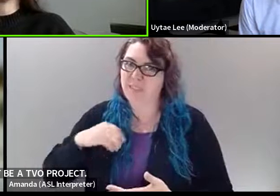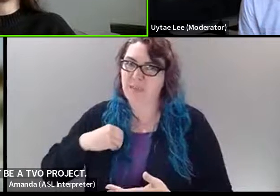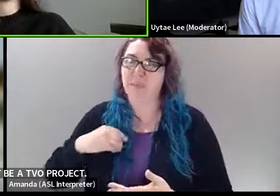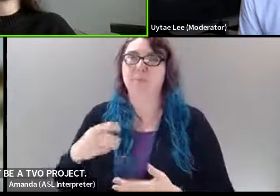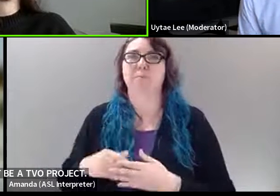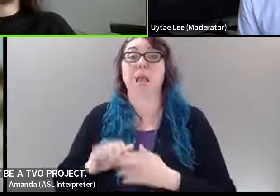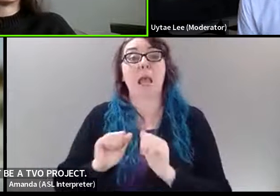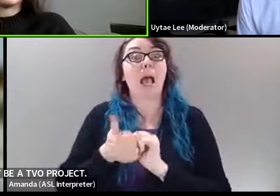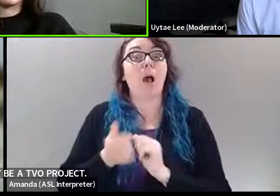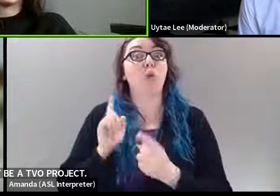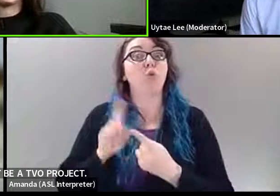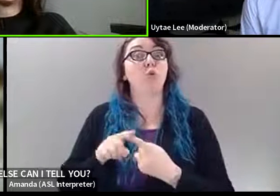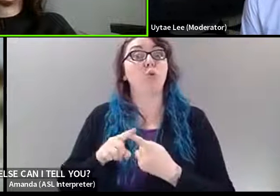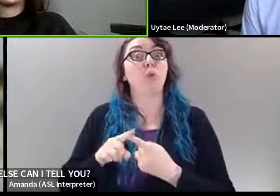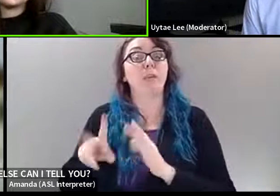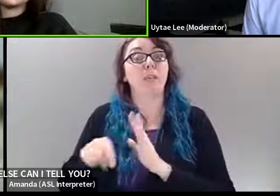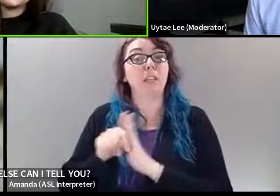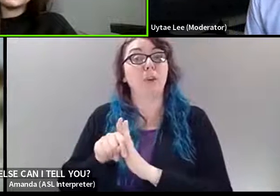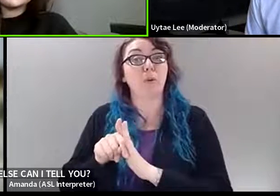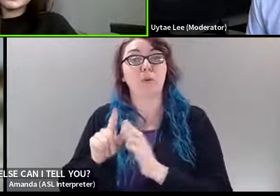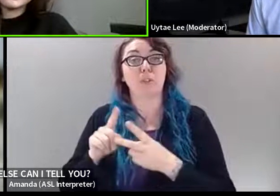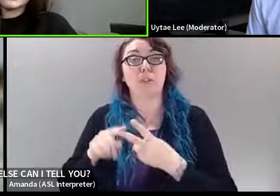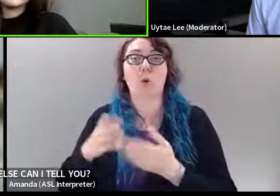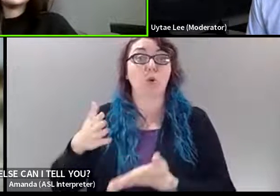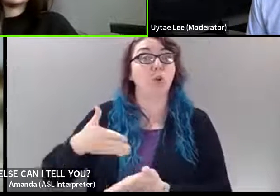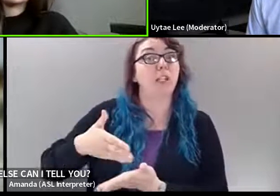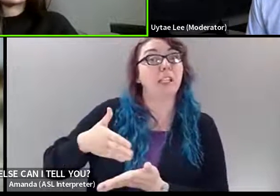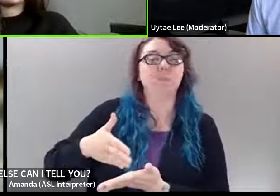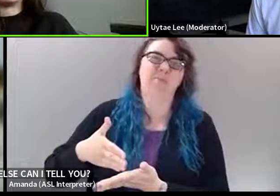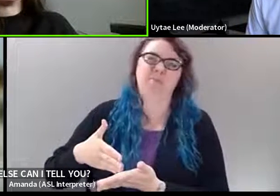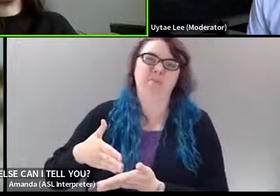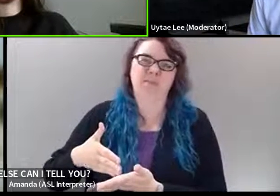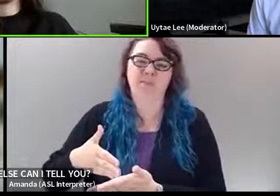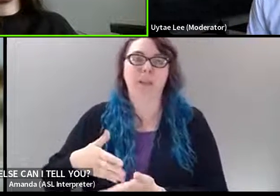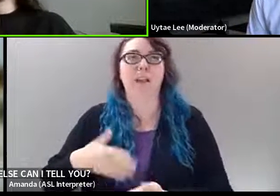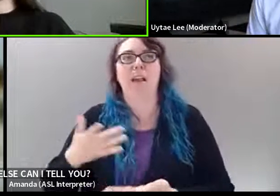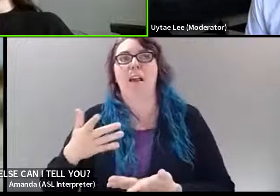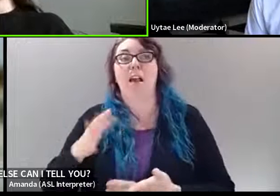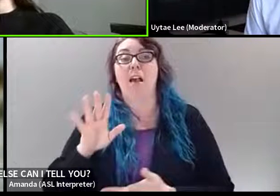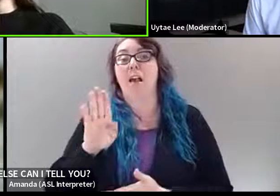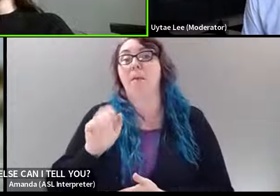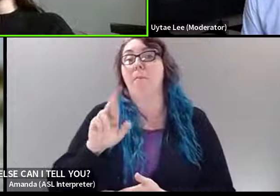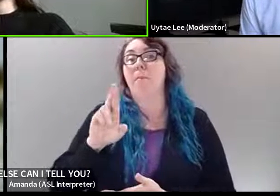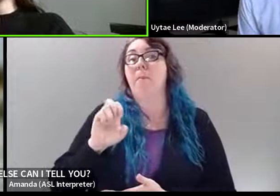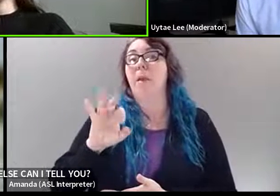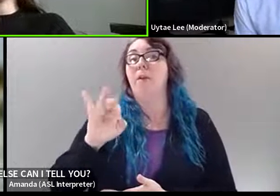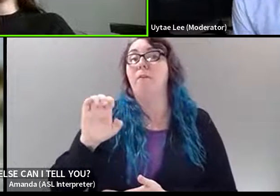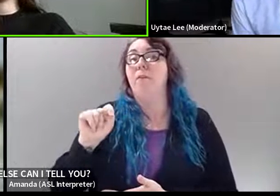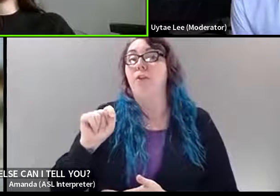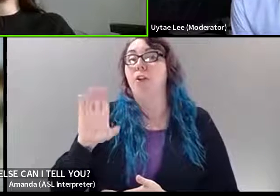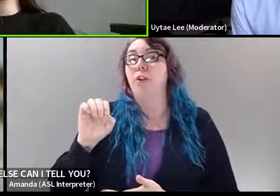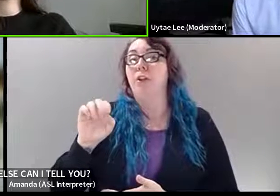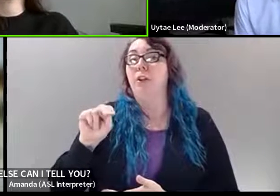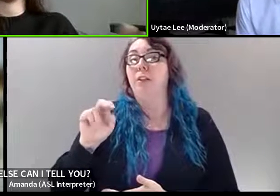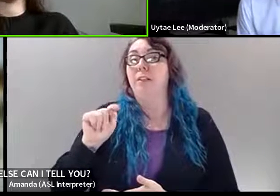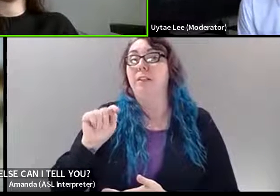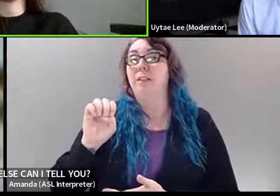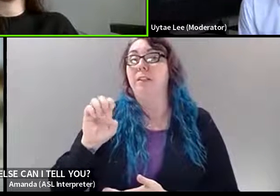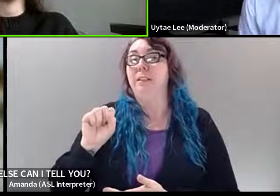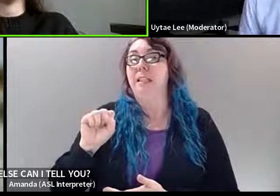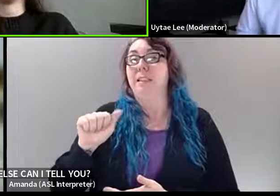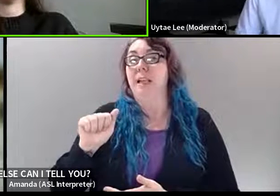videos, cooking videos. We couldn't do Barefoot Contessa. I think that